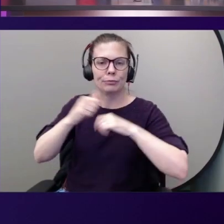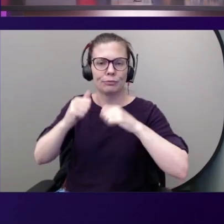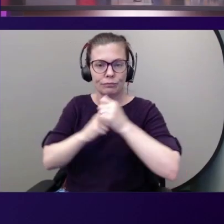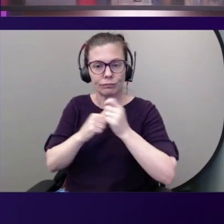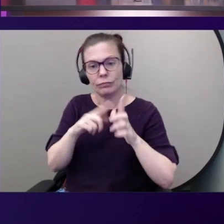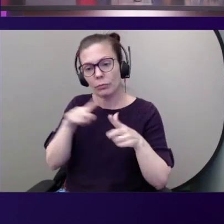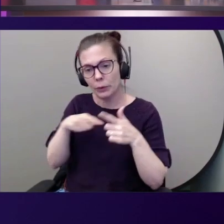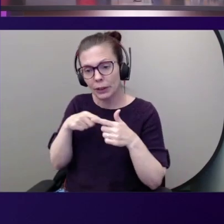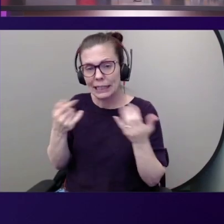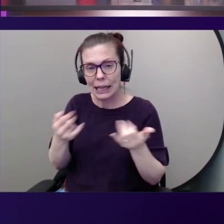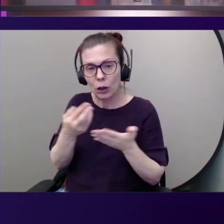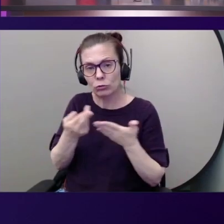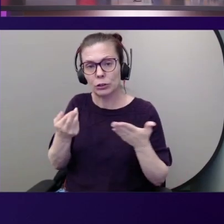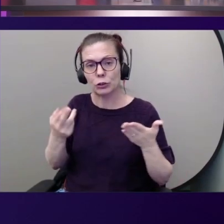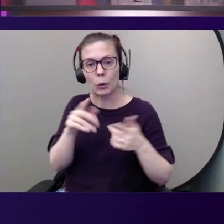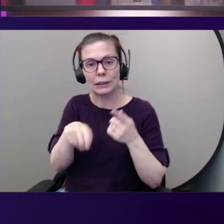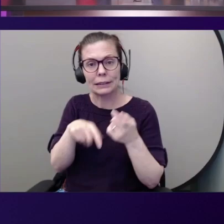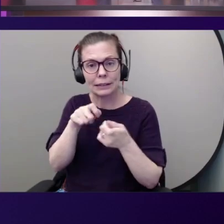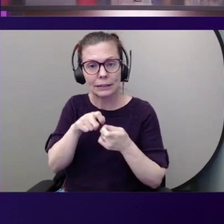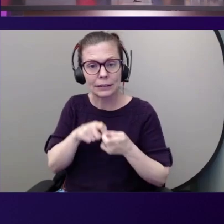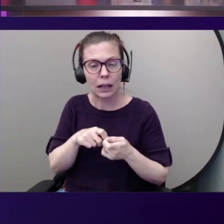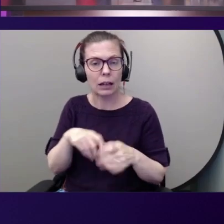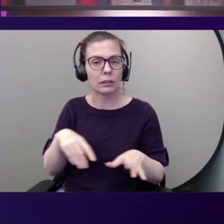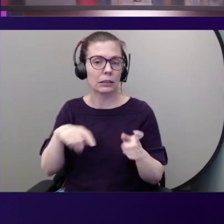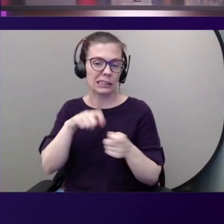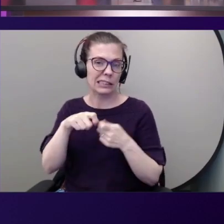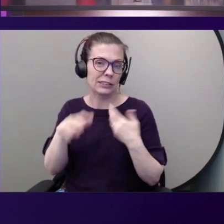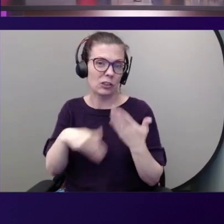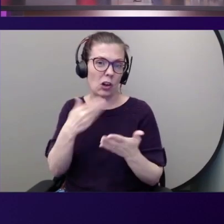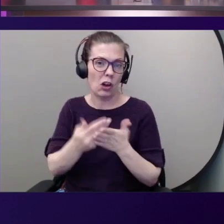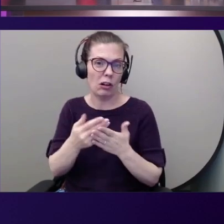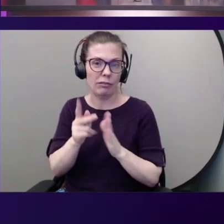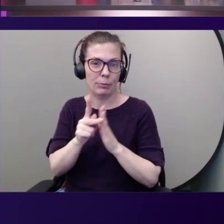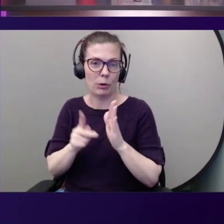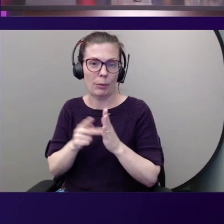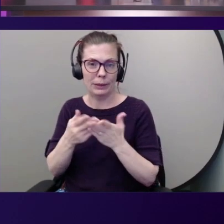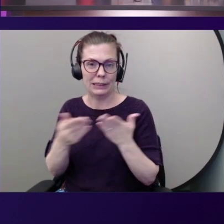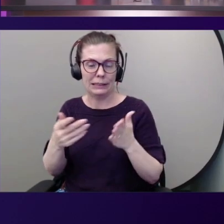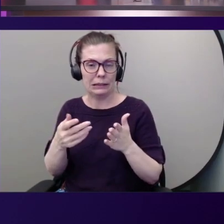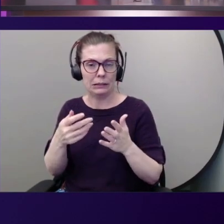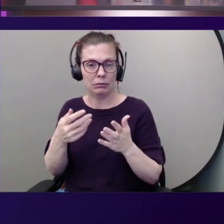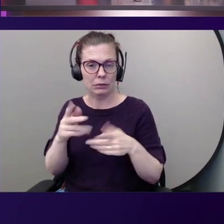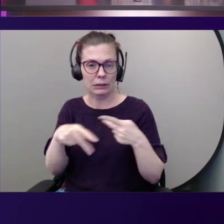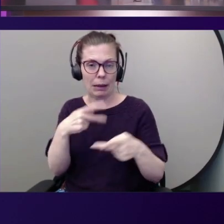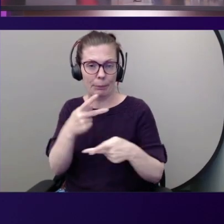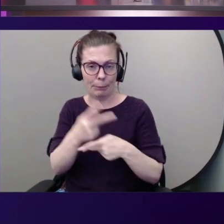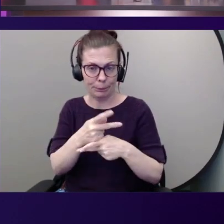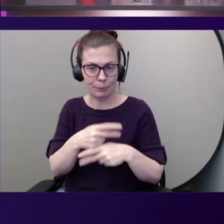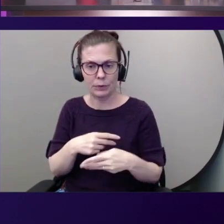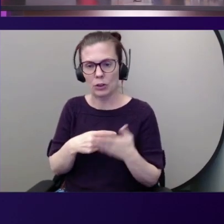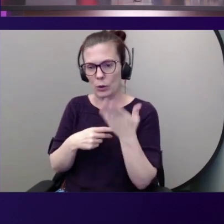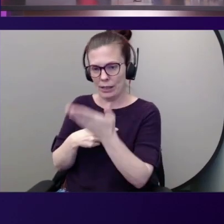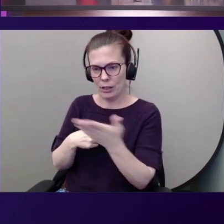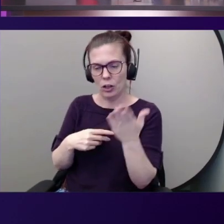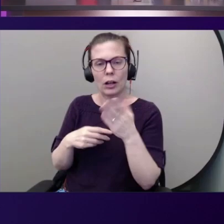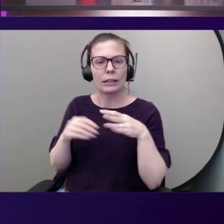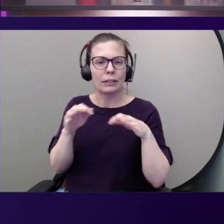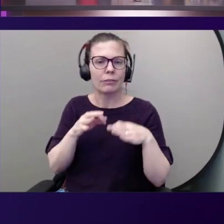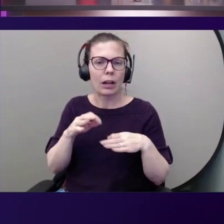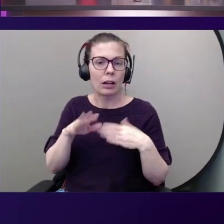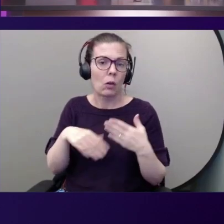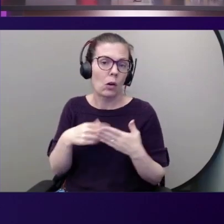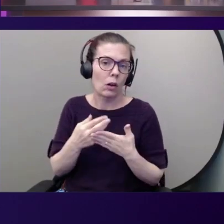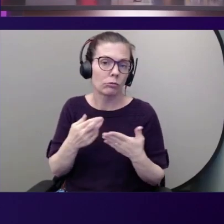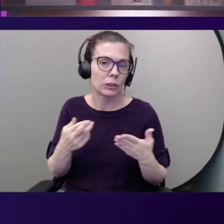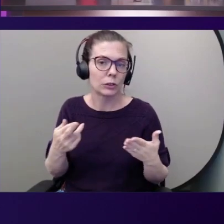here and the details of each property type. So that's what we're using here to define all of these resources so that